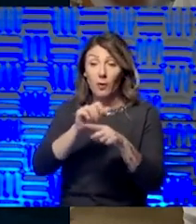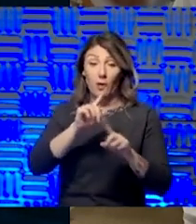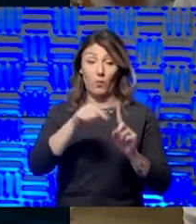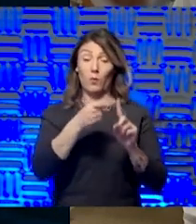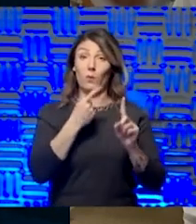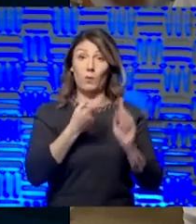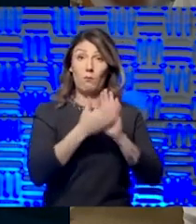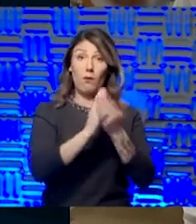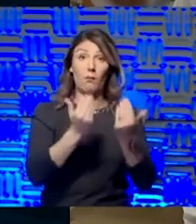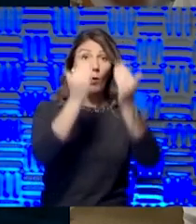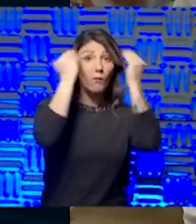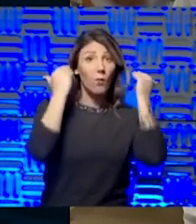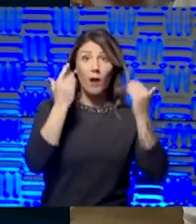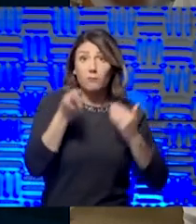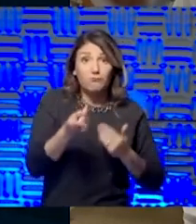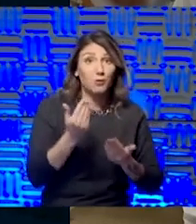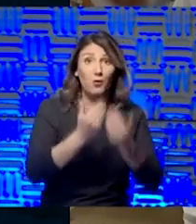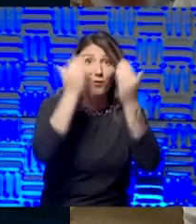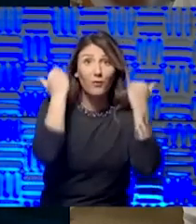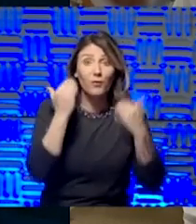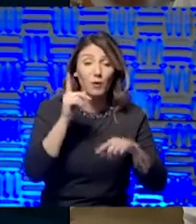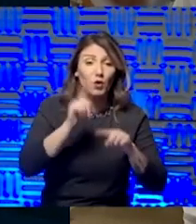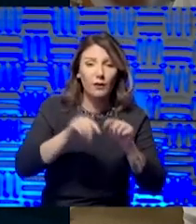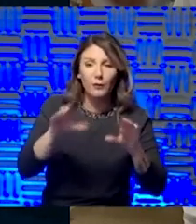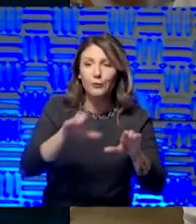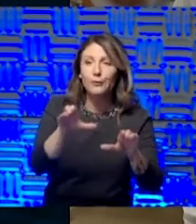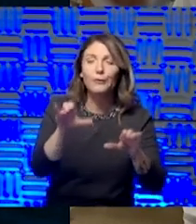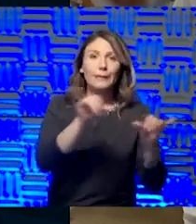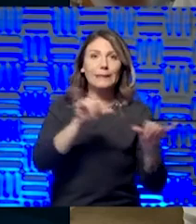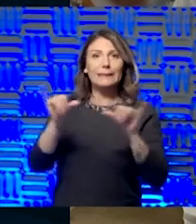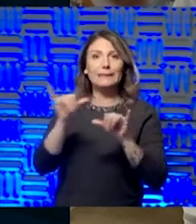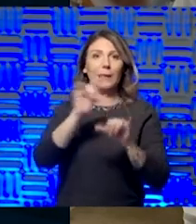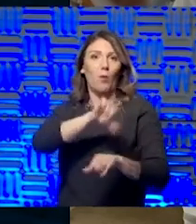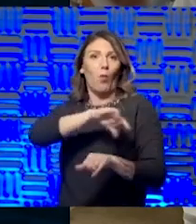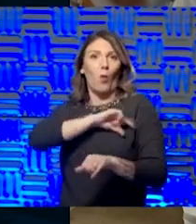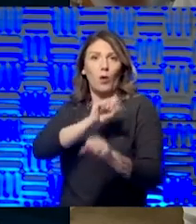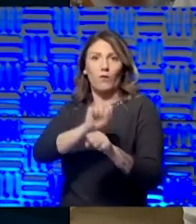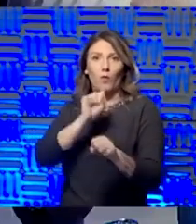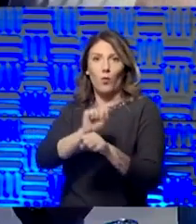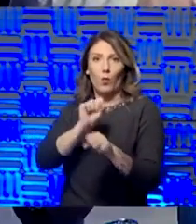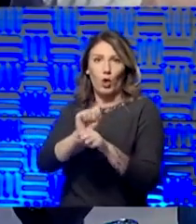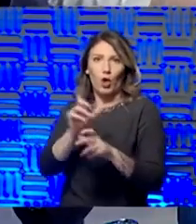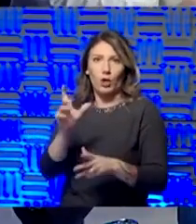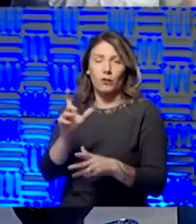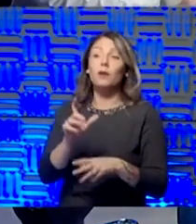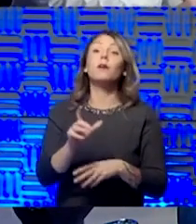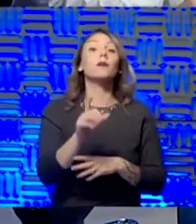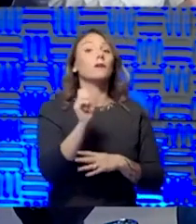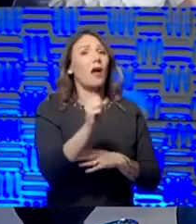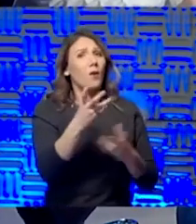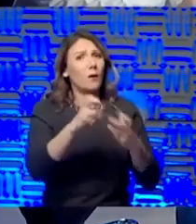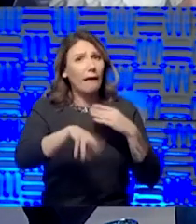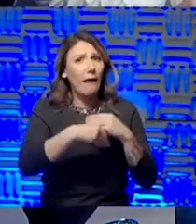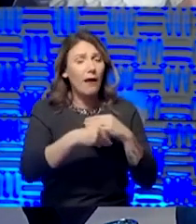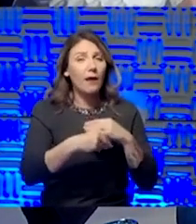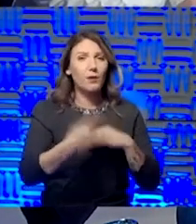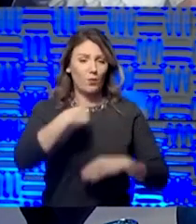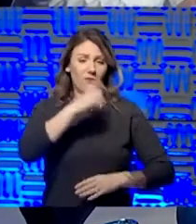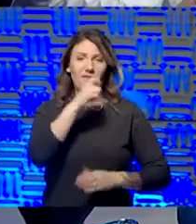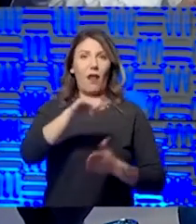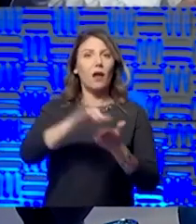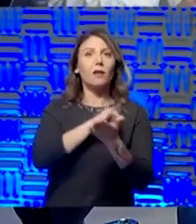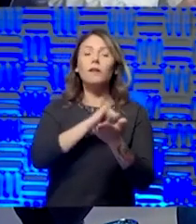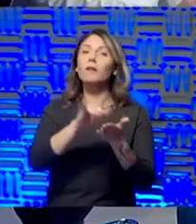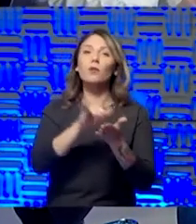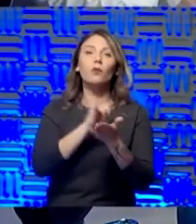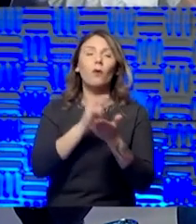which means you just can't do the same work that you would otherwise do, Dana. Yeah, and I'd like to add to that, even though we have not been New York, thank the